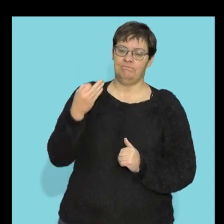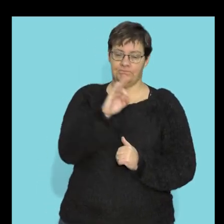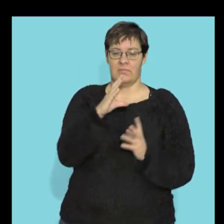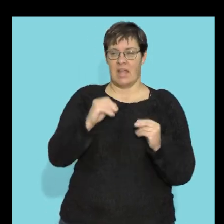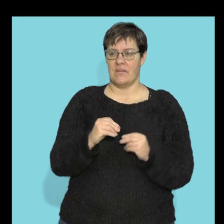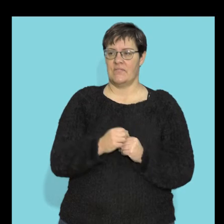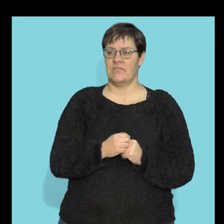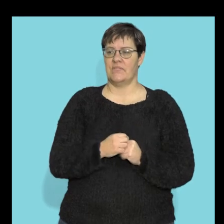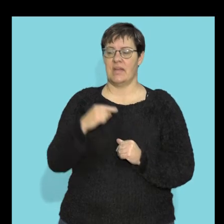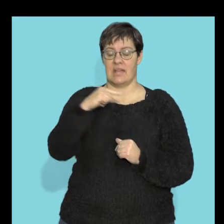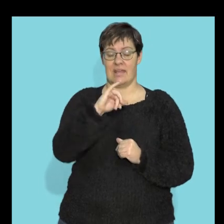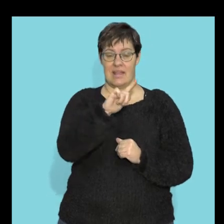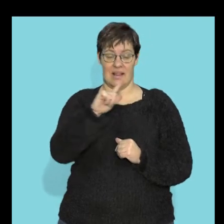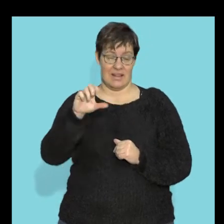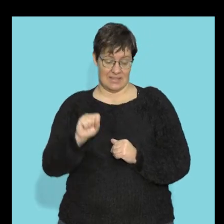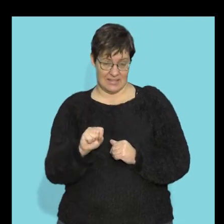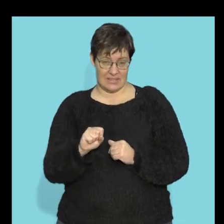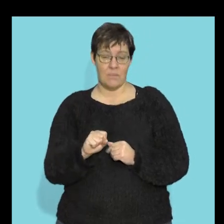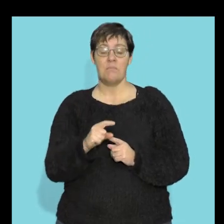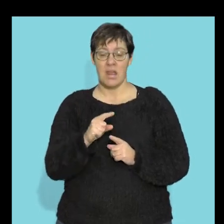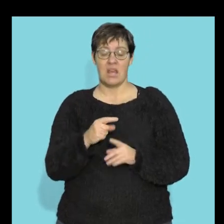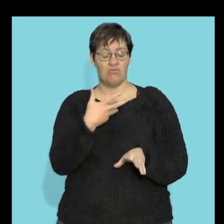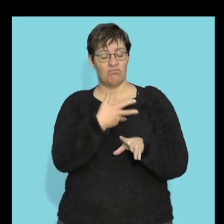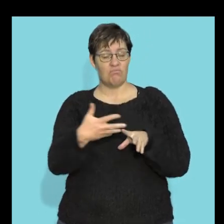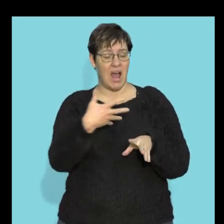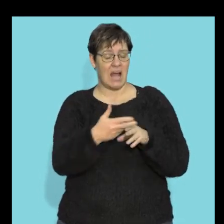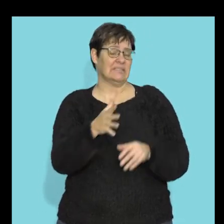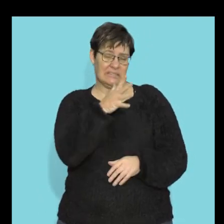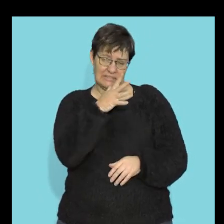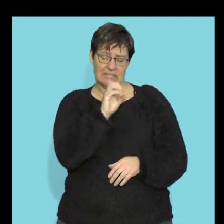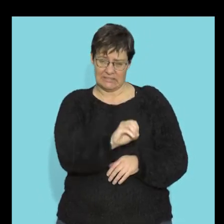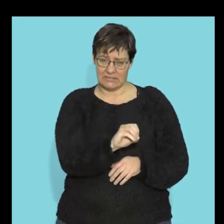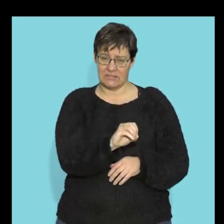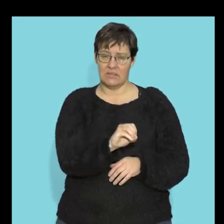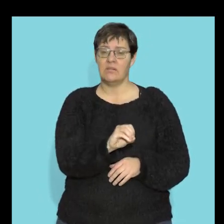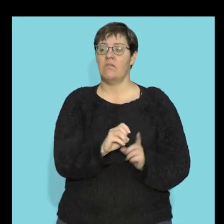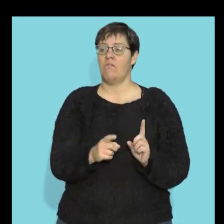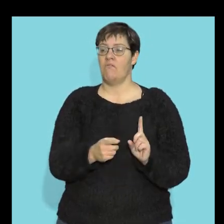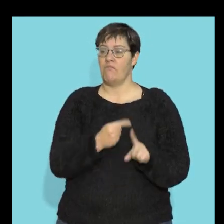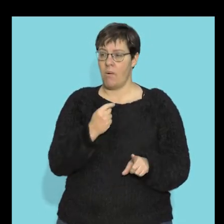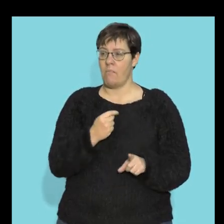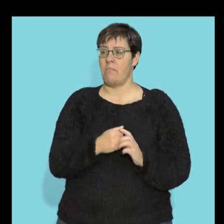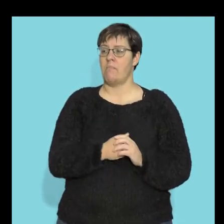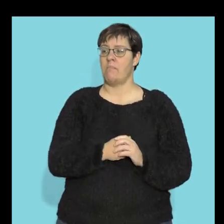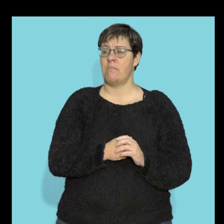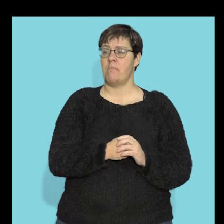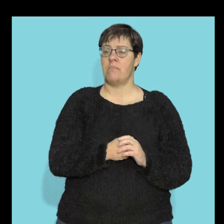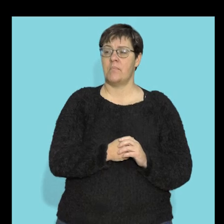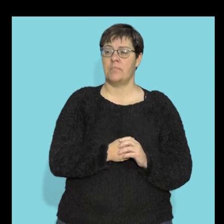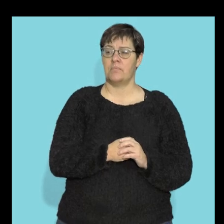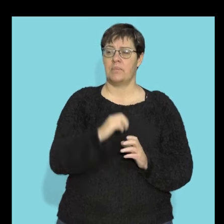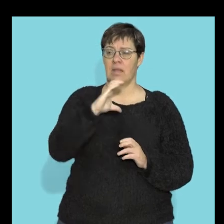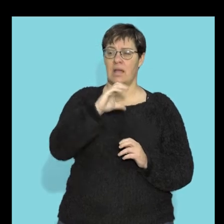have gills, right, from which blood rich in carbon dioxide diffuses from capillaries. And here we see